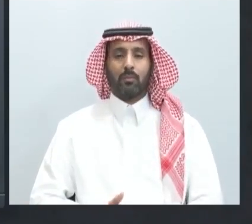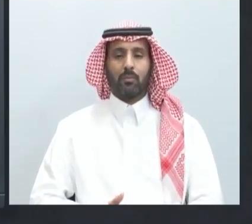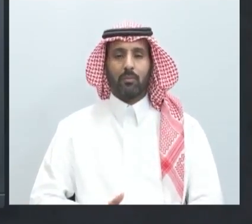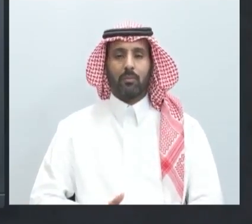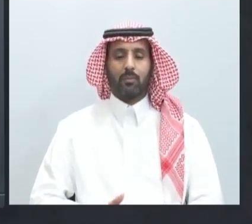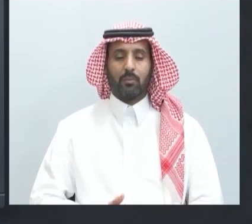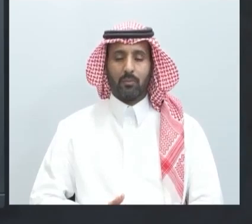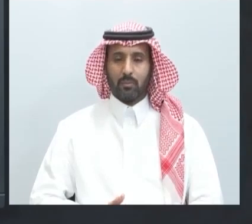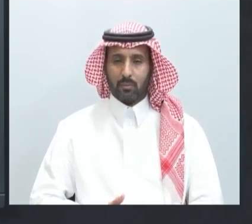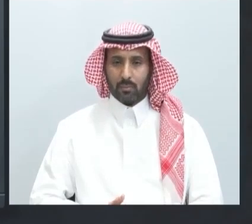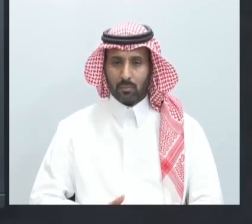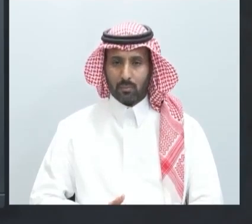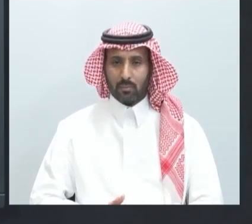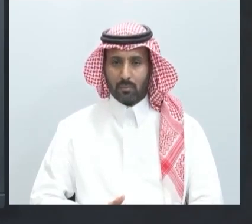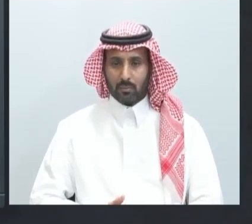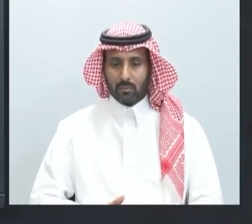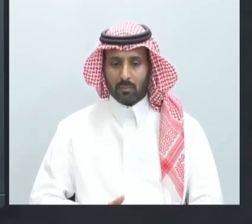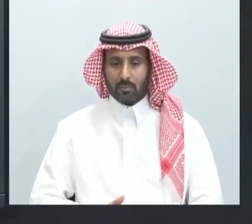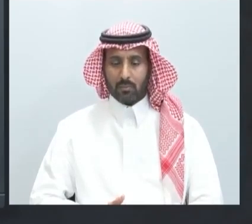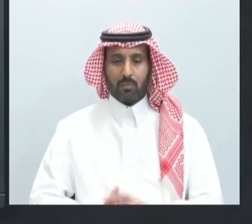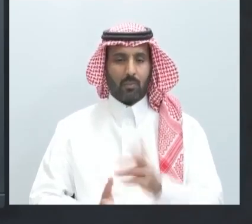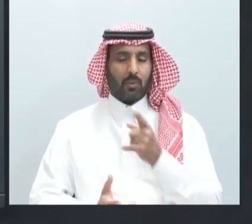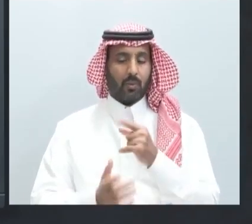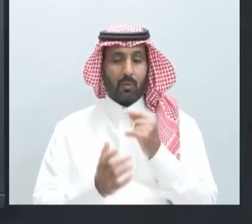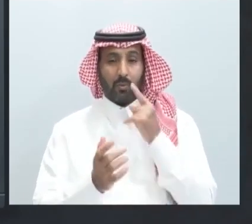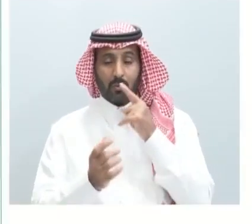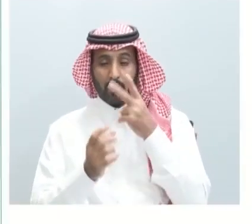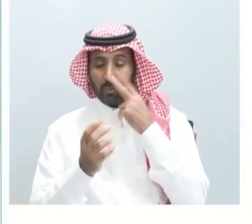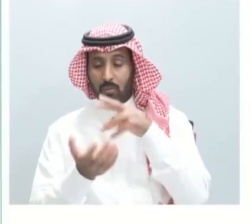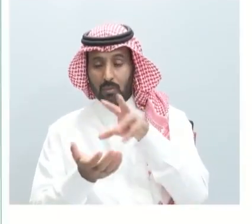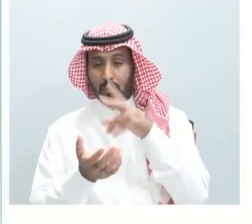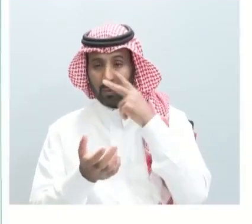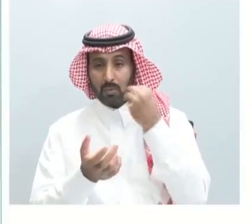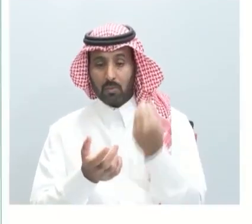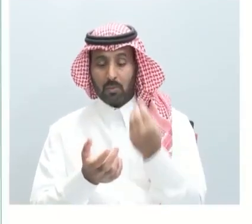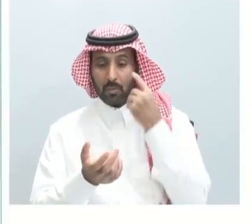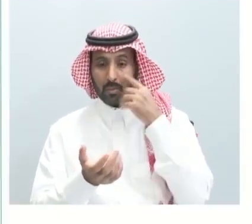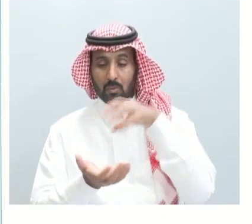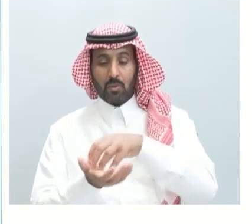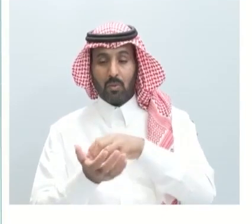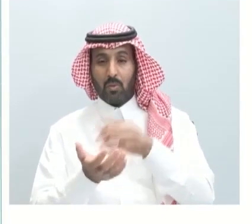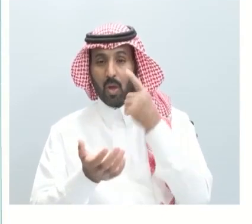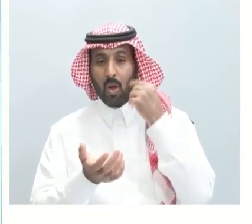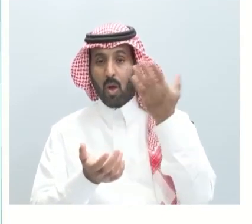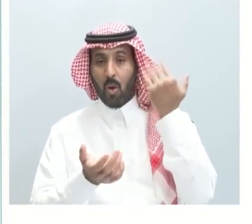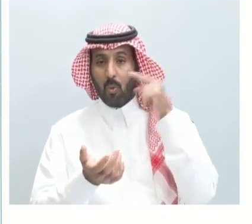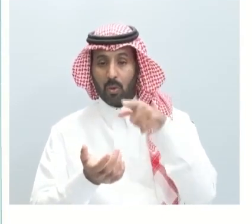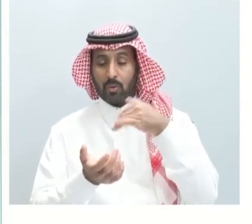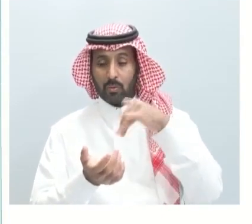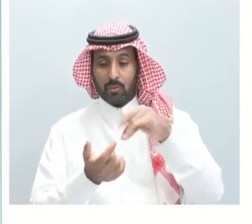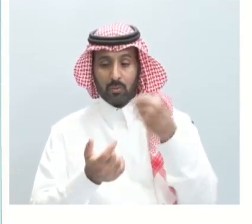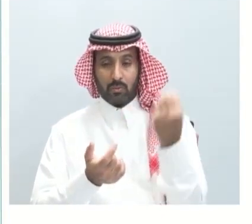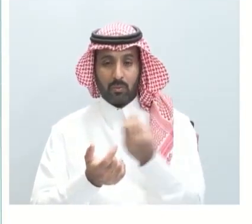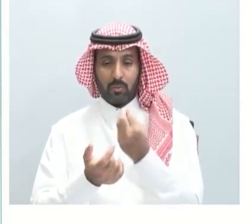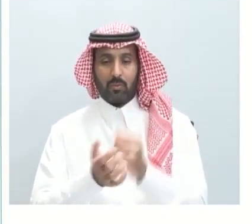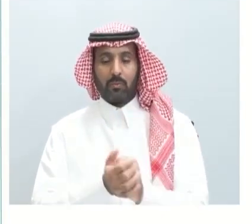So let's see the question for number one here. What is the most beautiful place you've ever visited? Of course, you can answer it as you